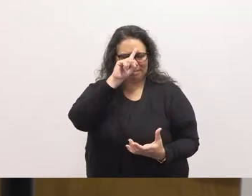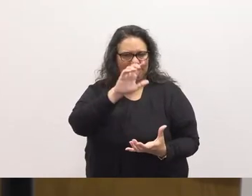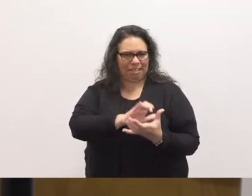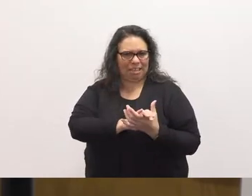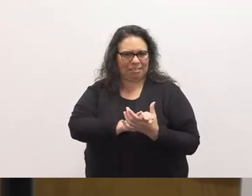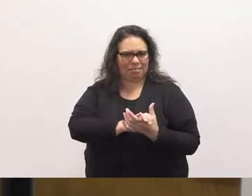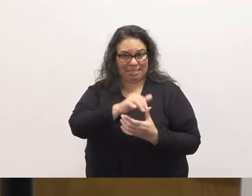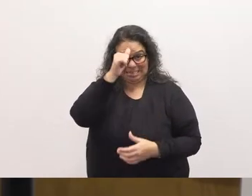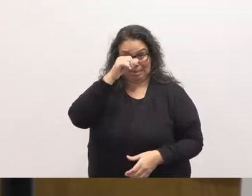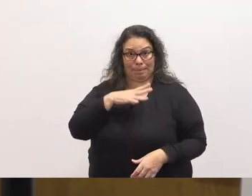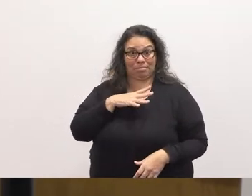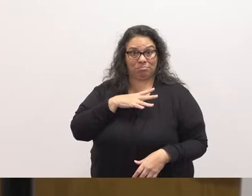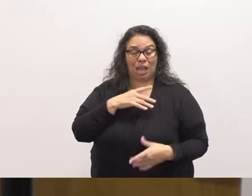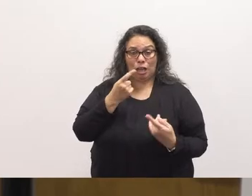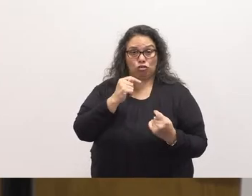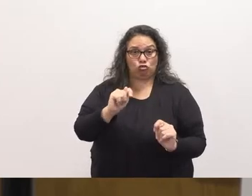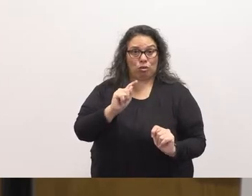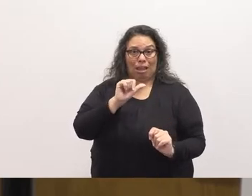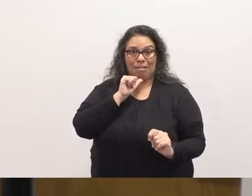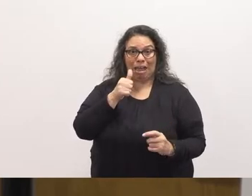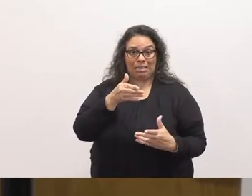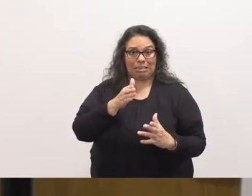as a man is I try not to let